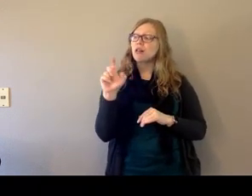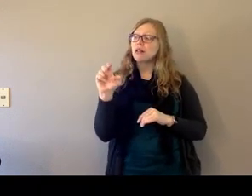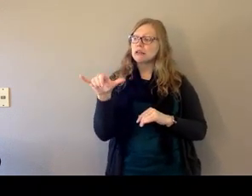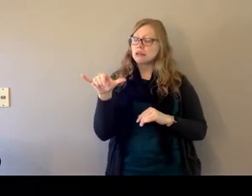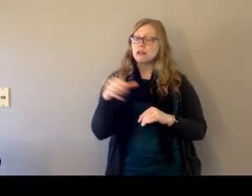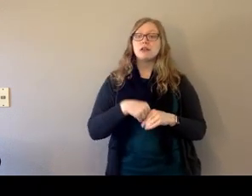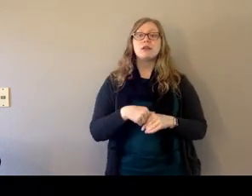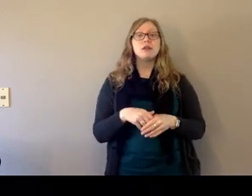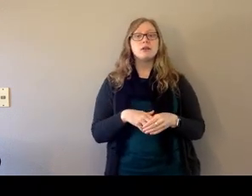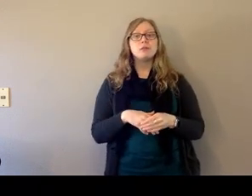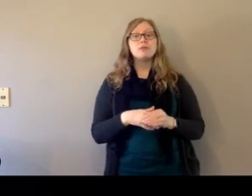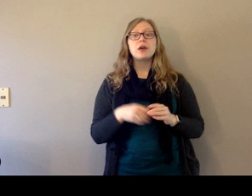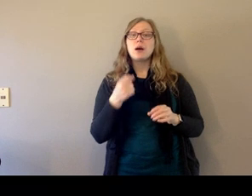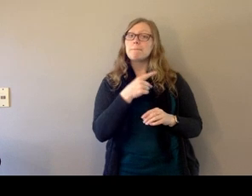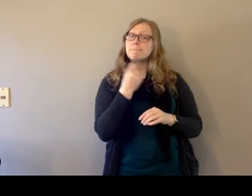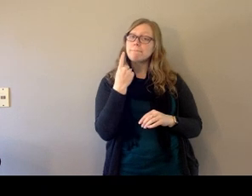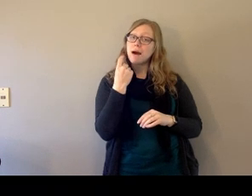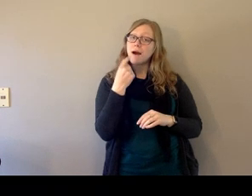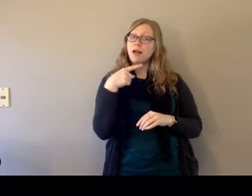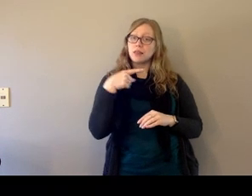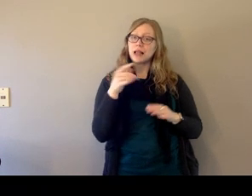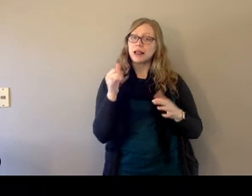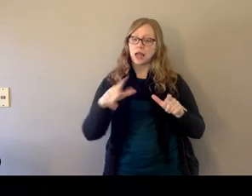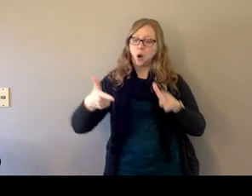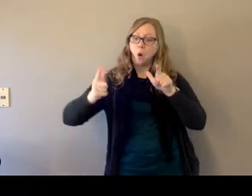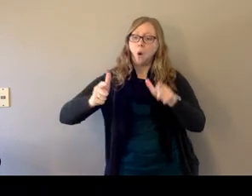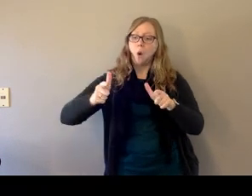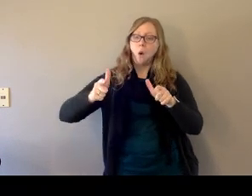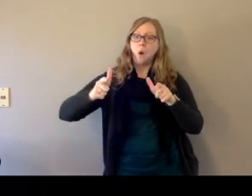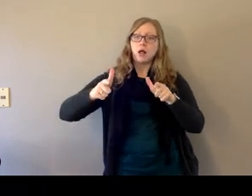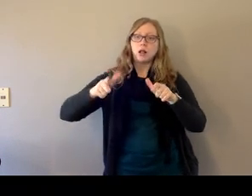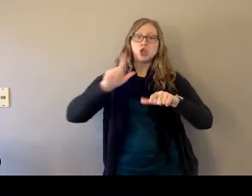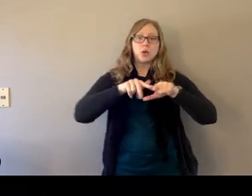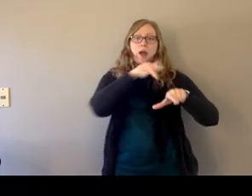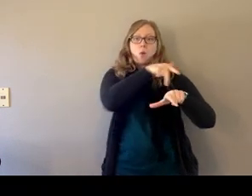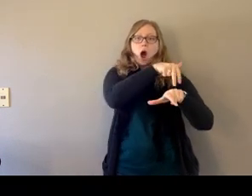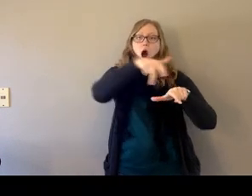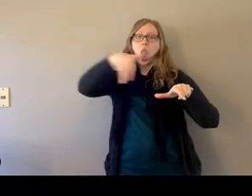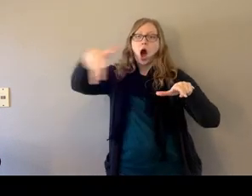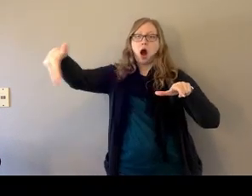like a hole where you can't walk across it.